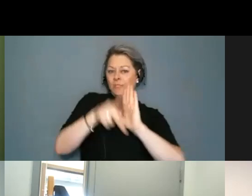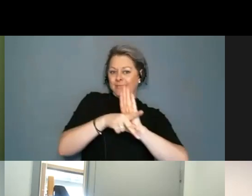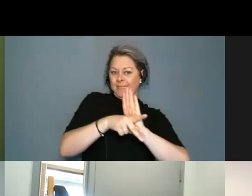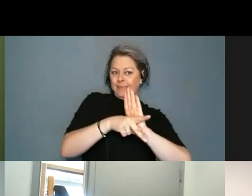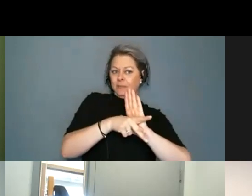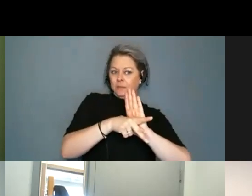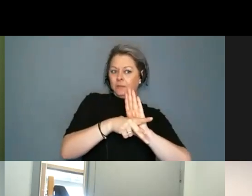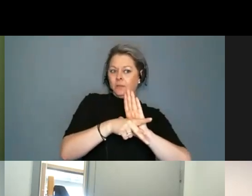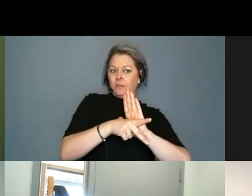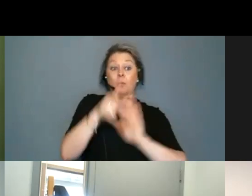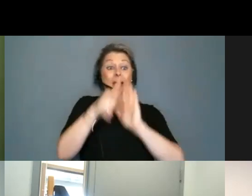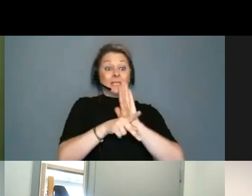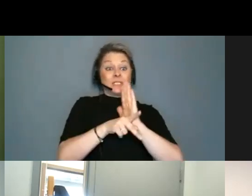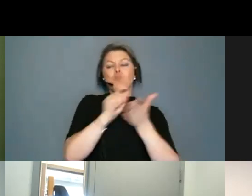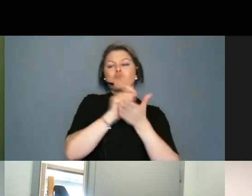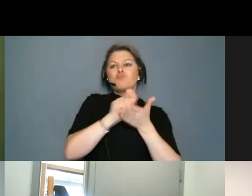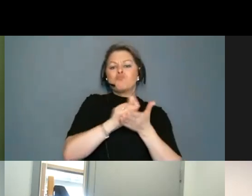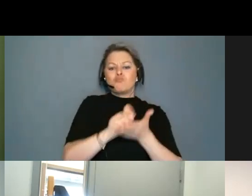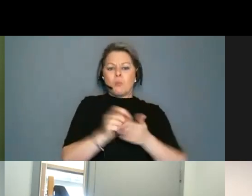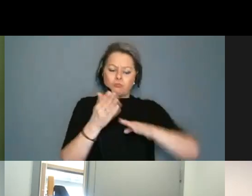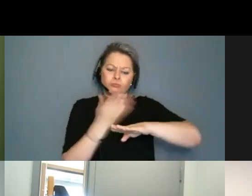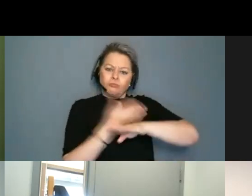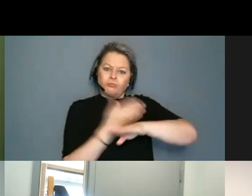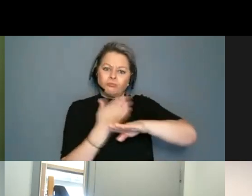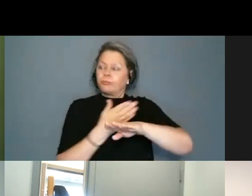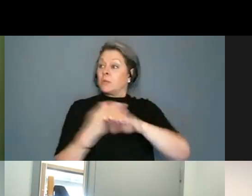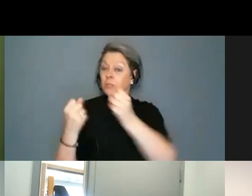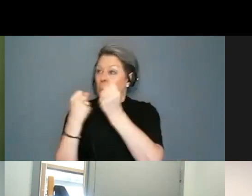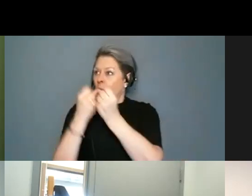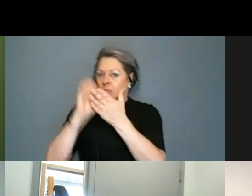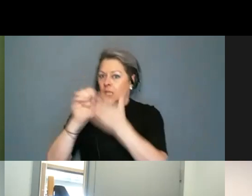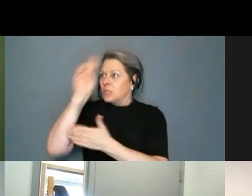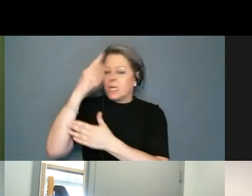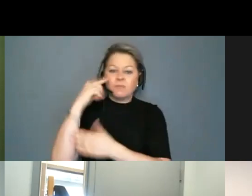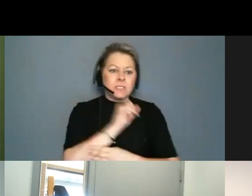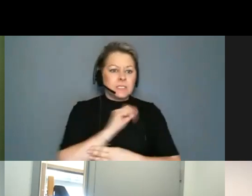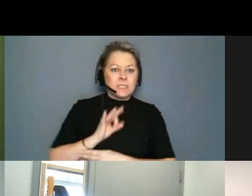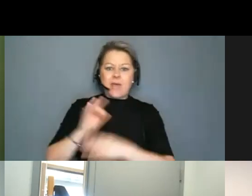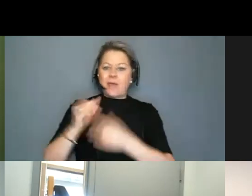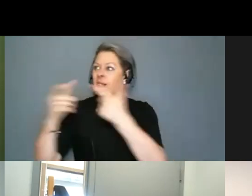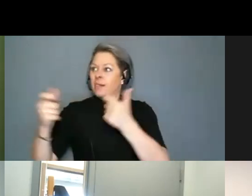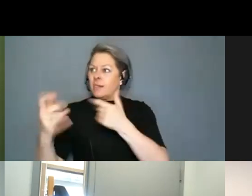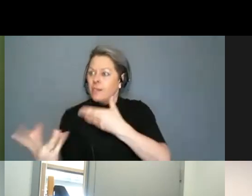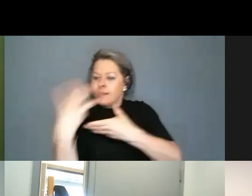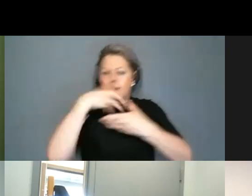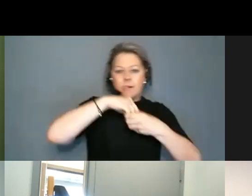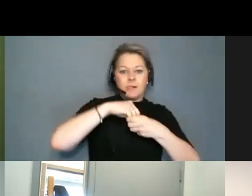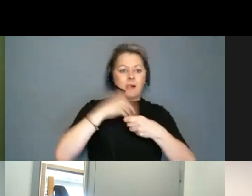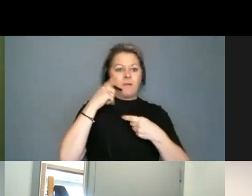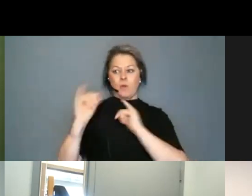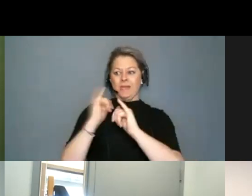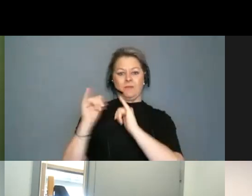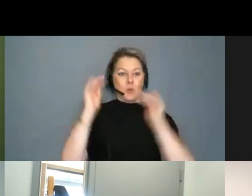we rewrite the policy manual and we're building in supports and education for staff around interviewing adults, we're going